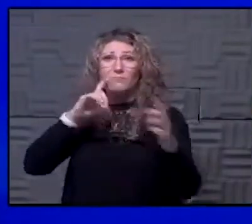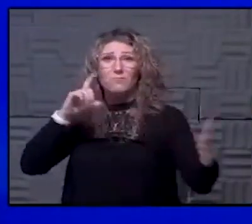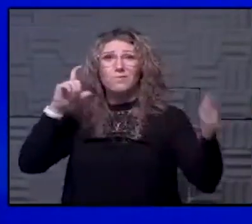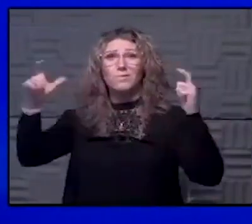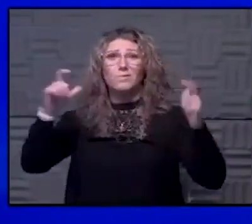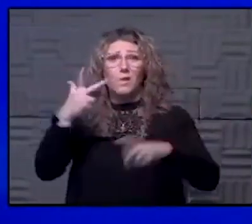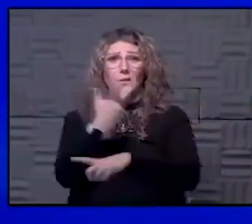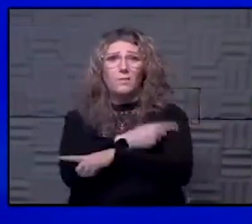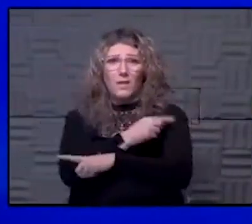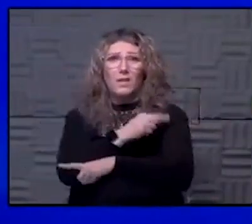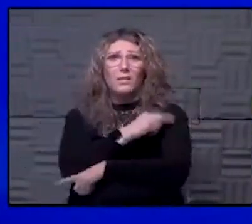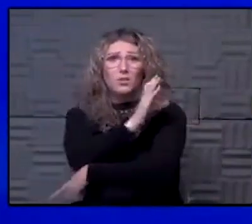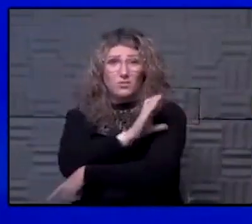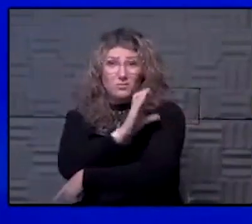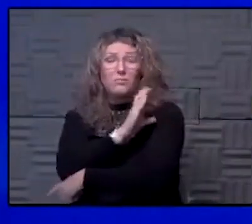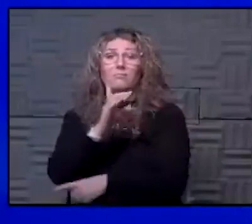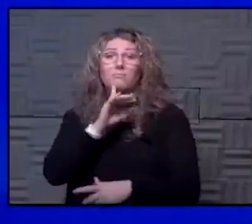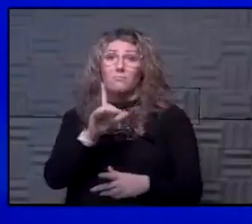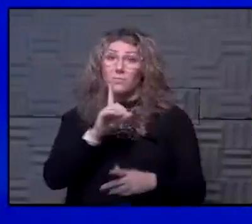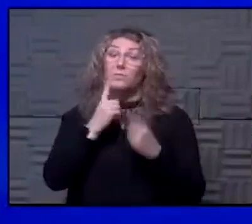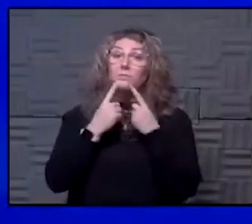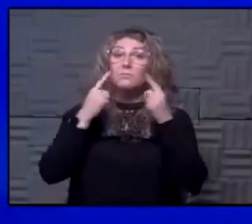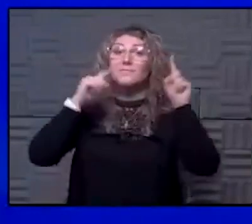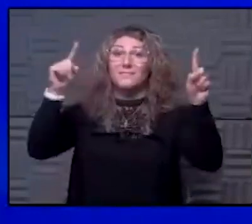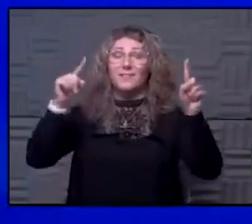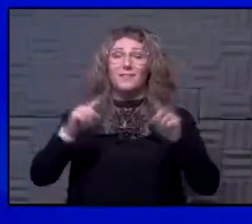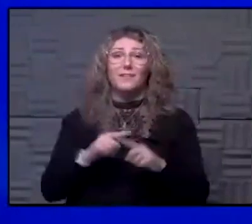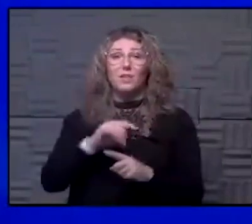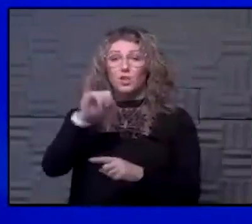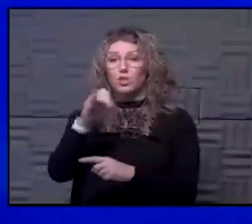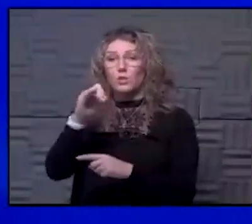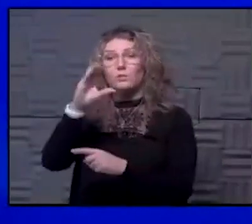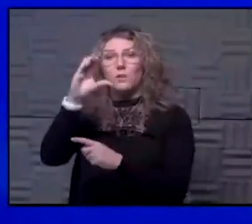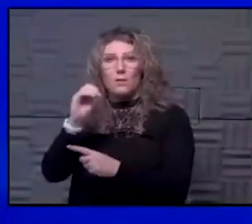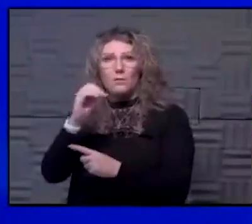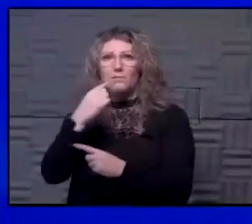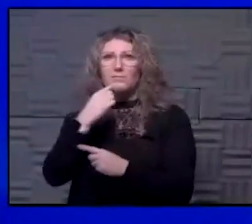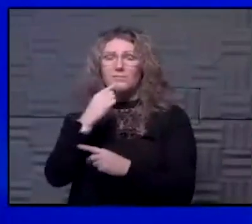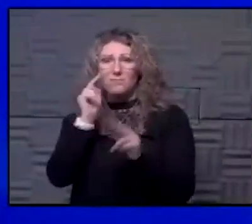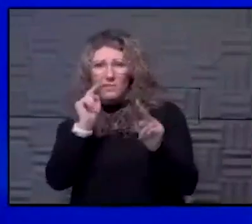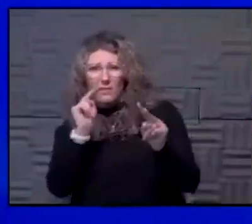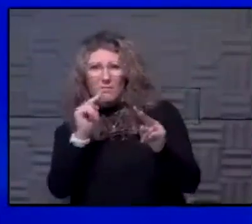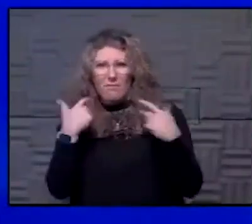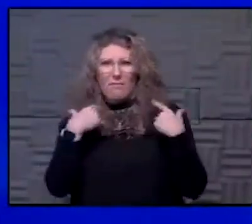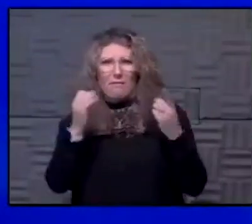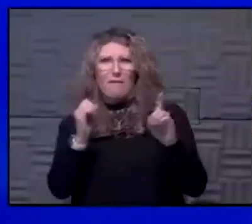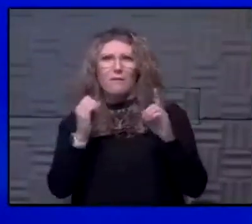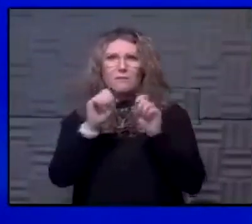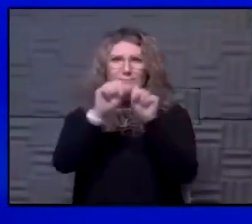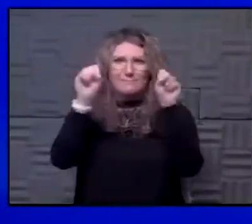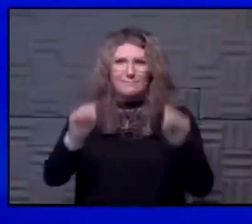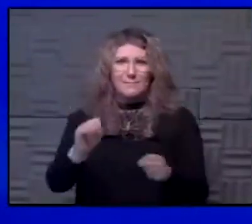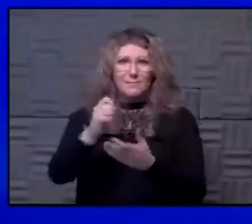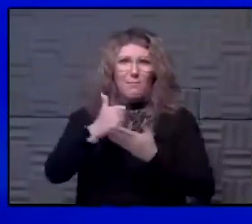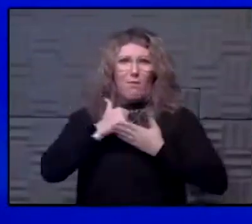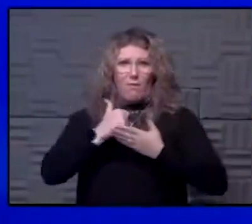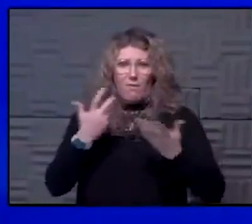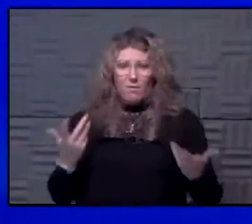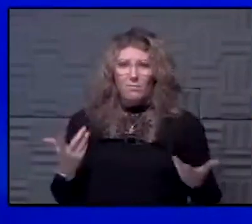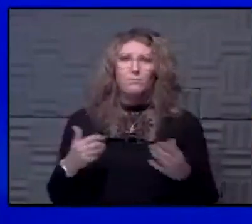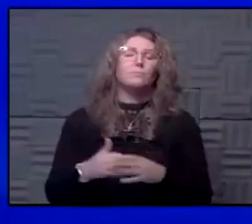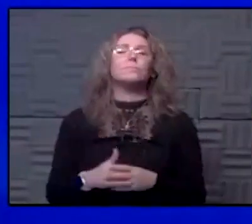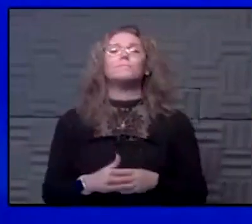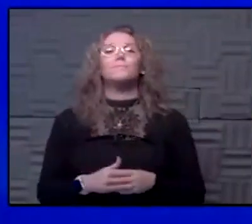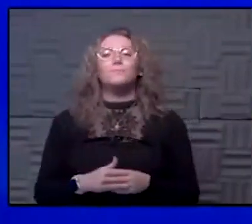clinics, and I think that's been a success. I think Johnson County has said, look, we're going to let the health systems help us, and we're going to